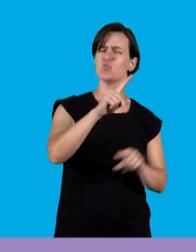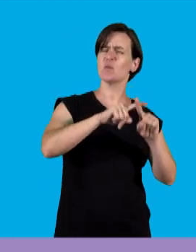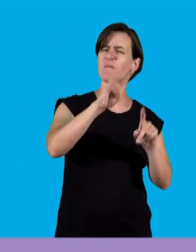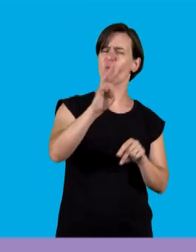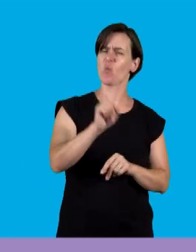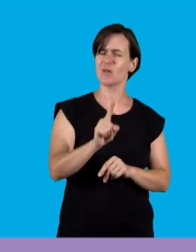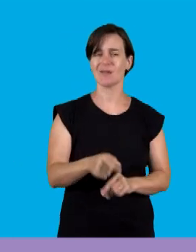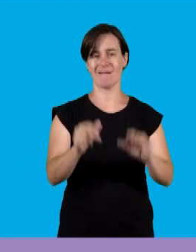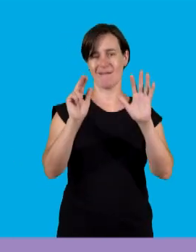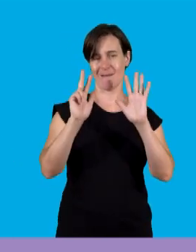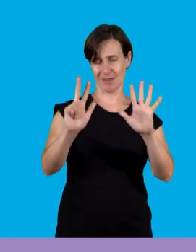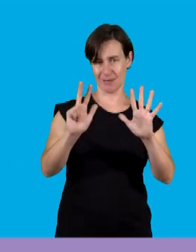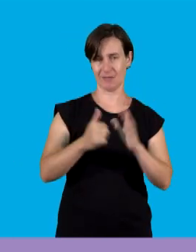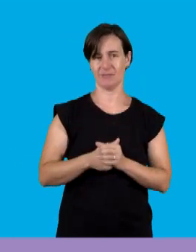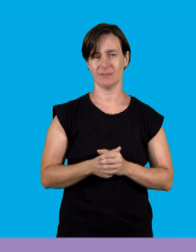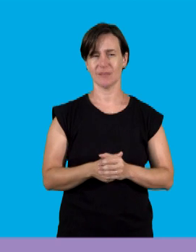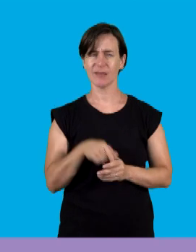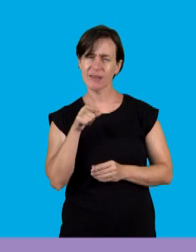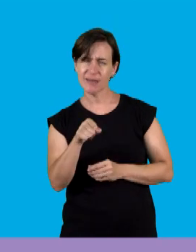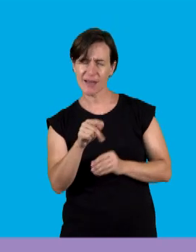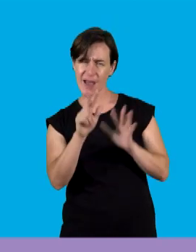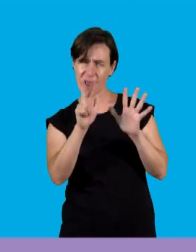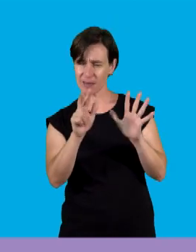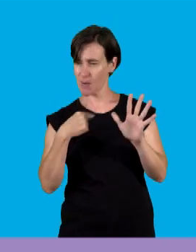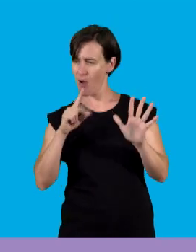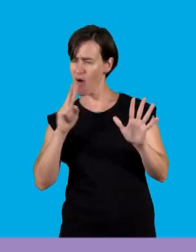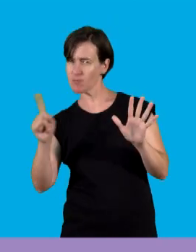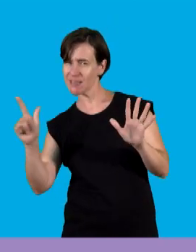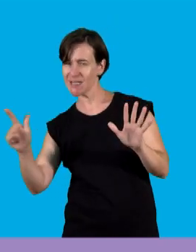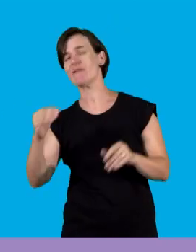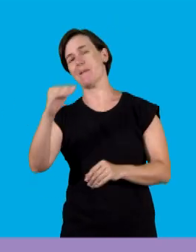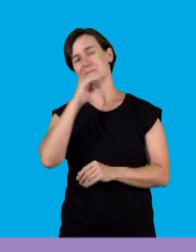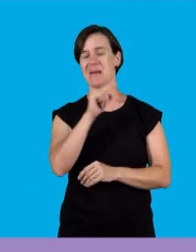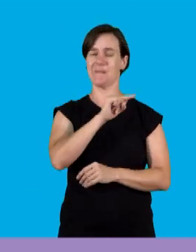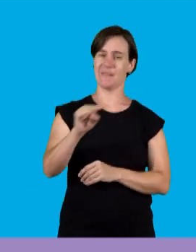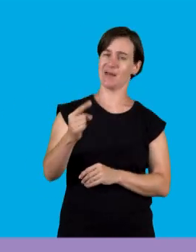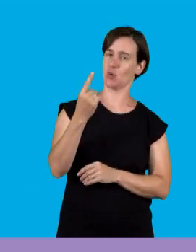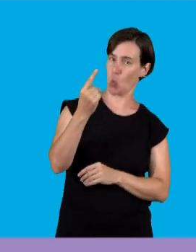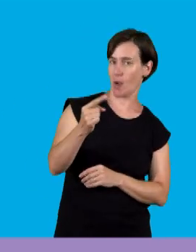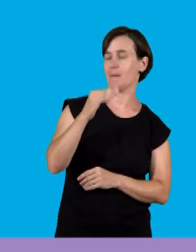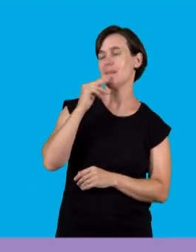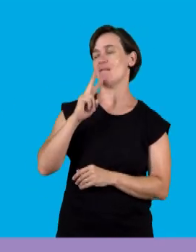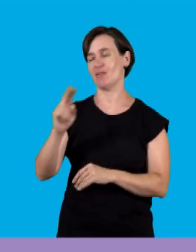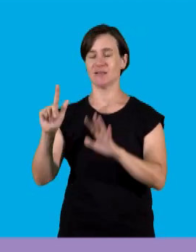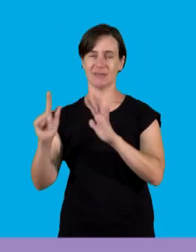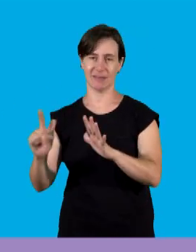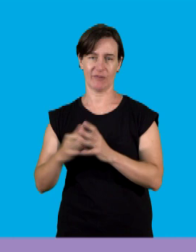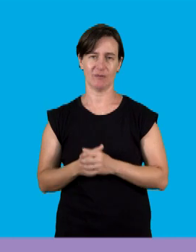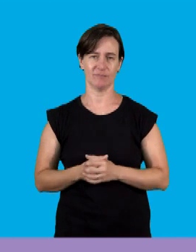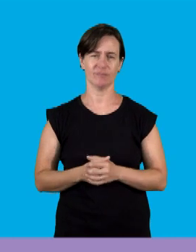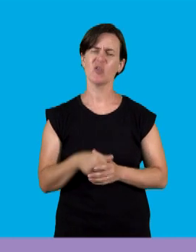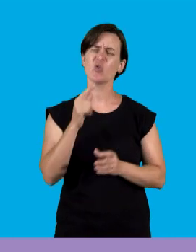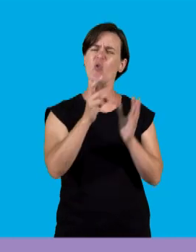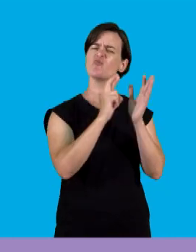by 4 is 8, and we can simply subtract 1 so that we get to that